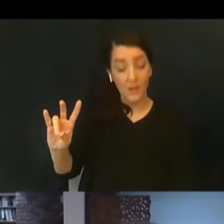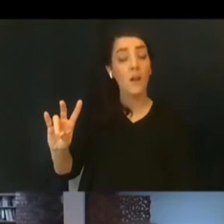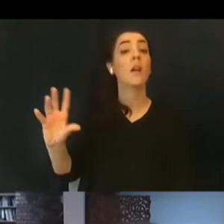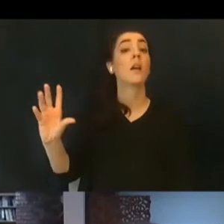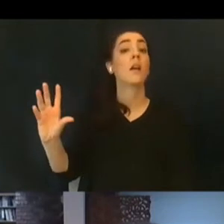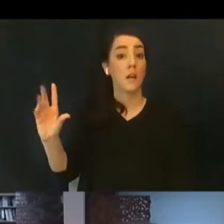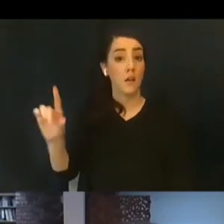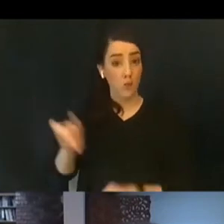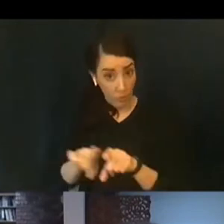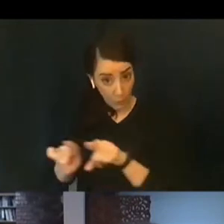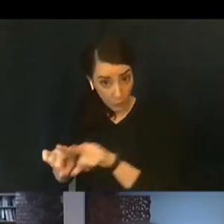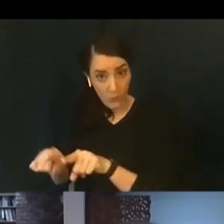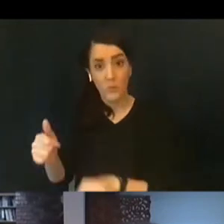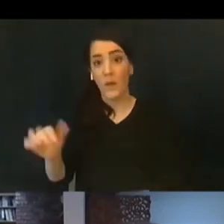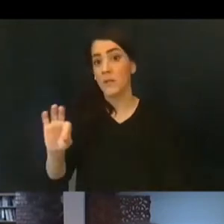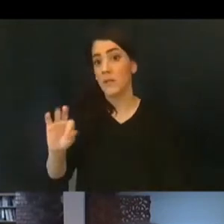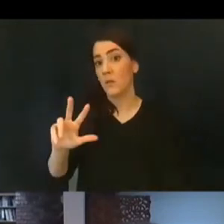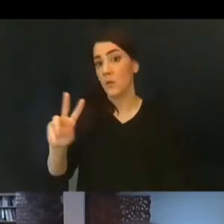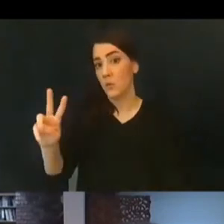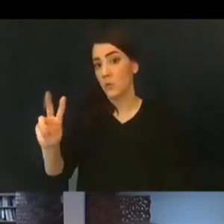study of the famine in Ukraine?